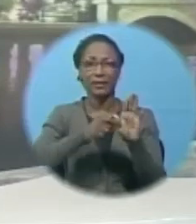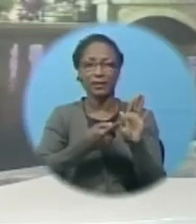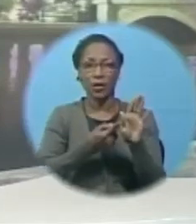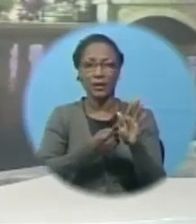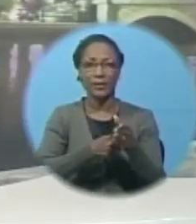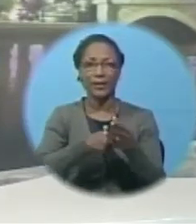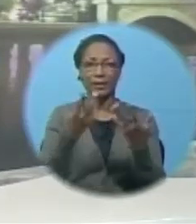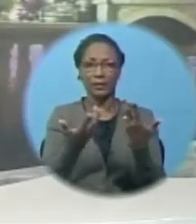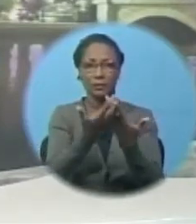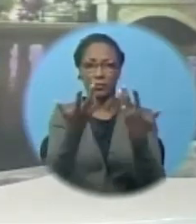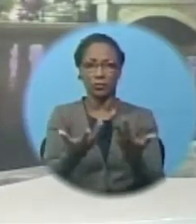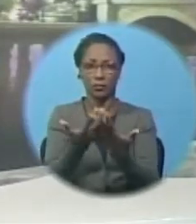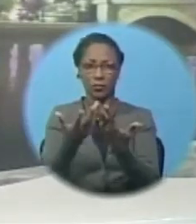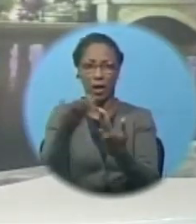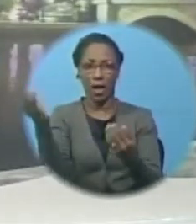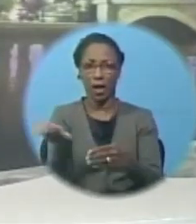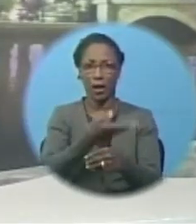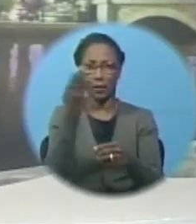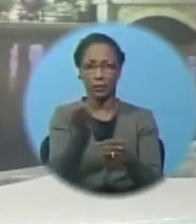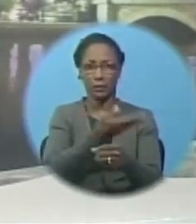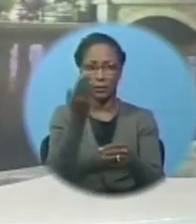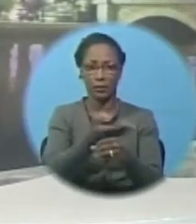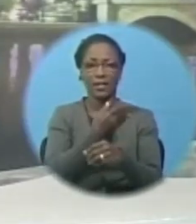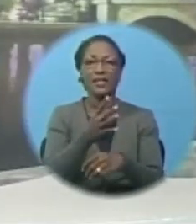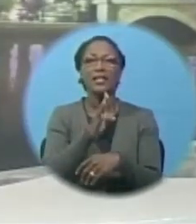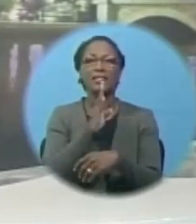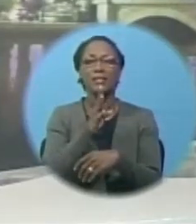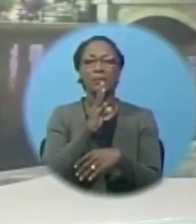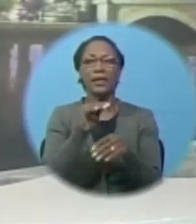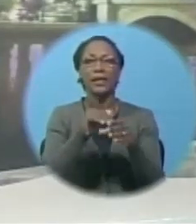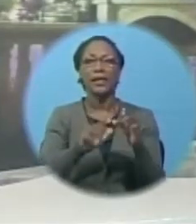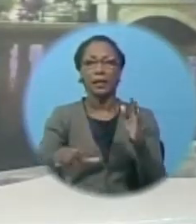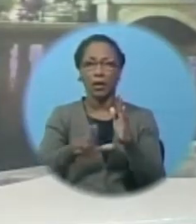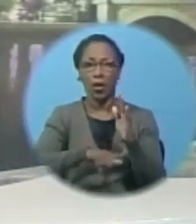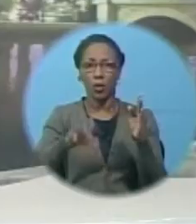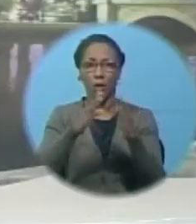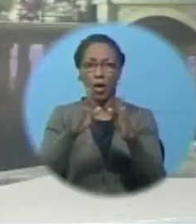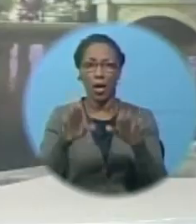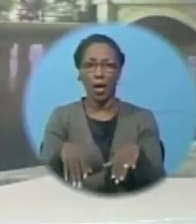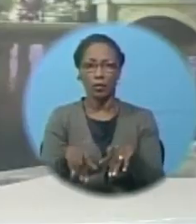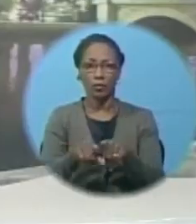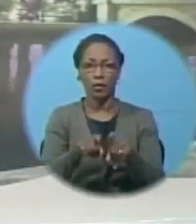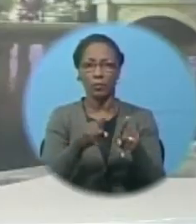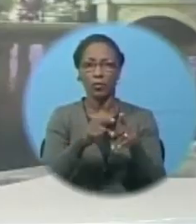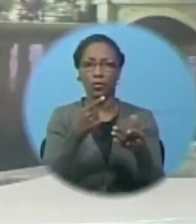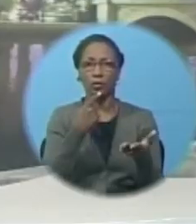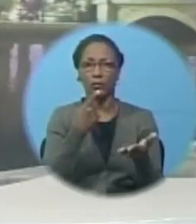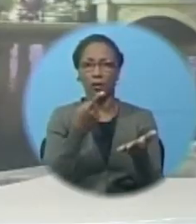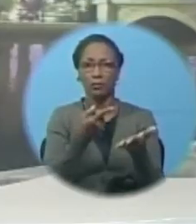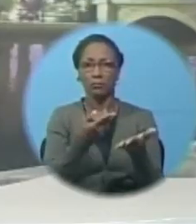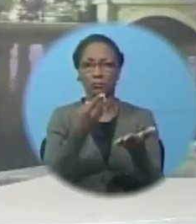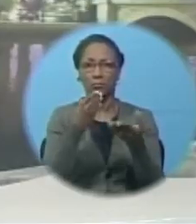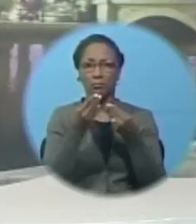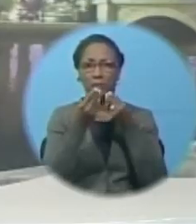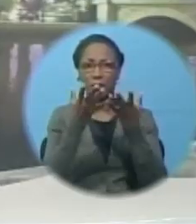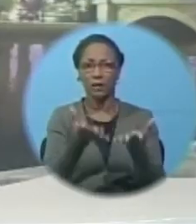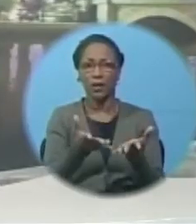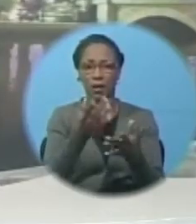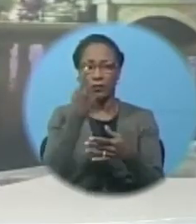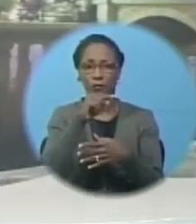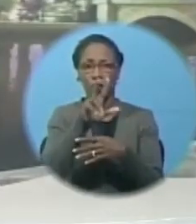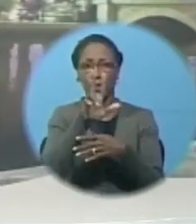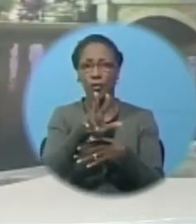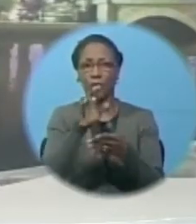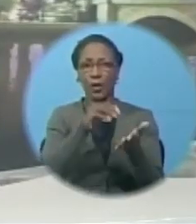debushing program. He was speaking in the lower house as he moved a resolution for just over $3 million from the Consolidated